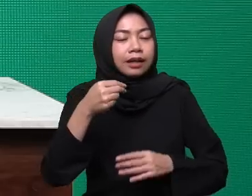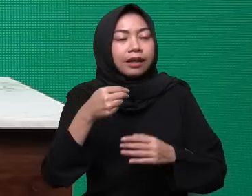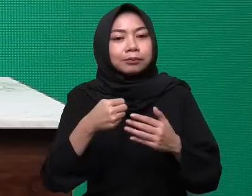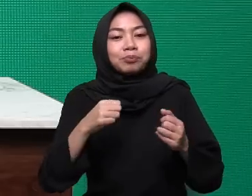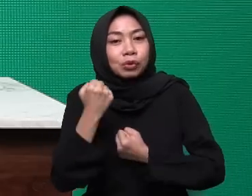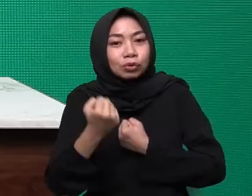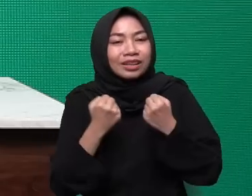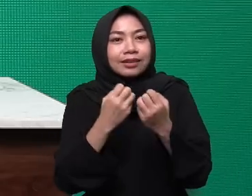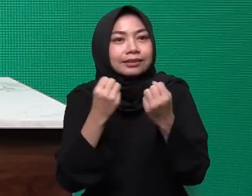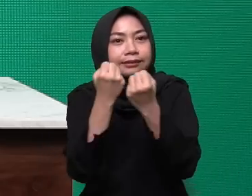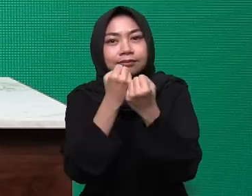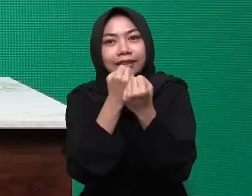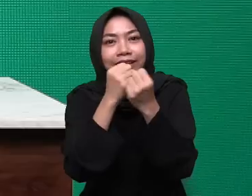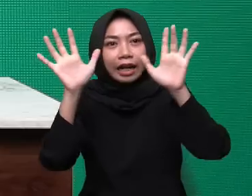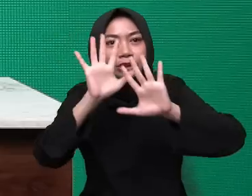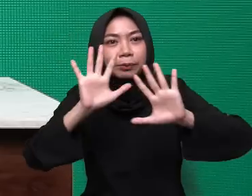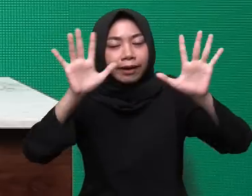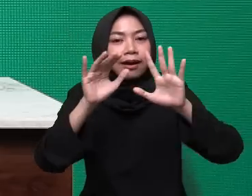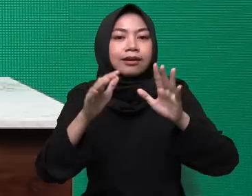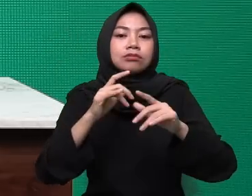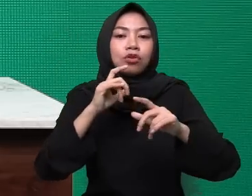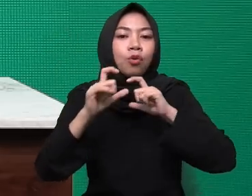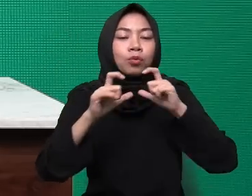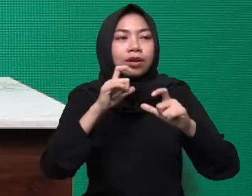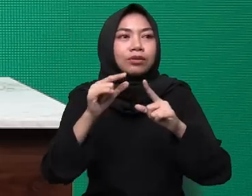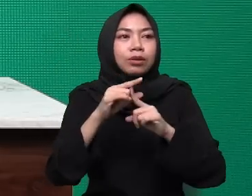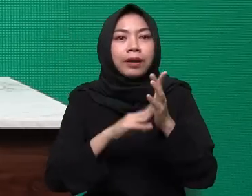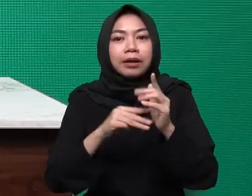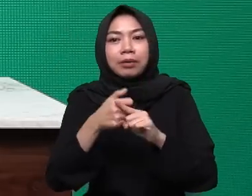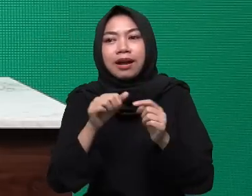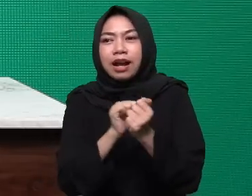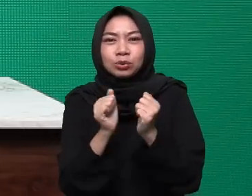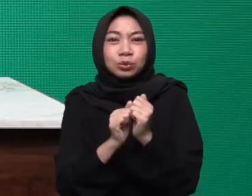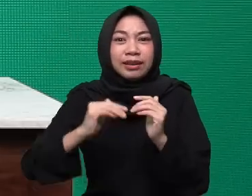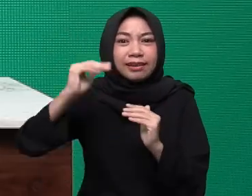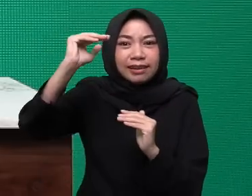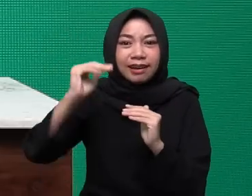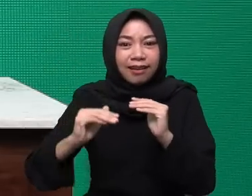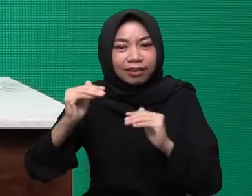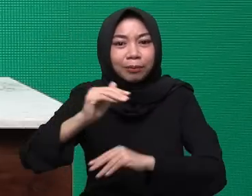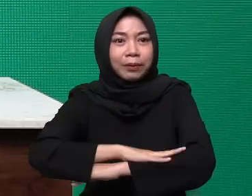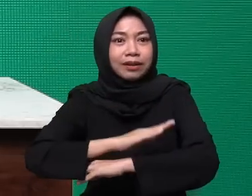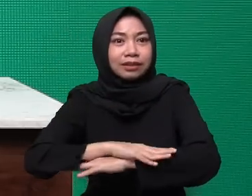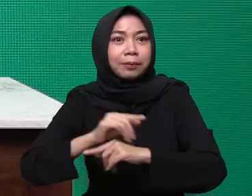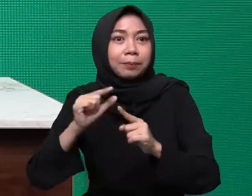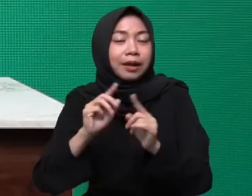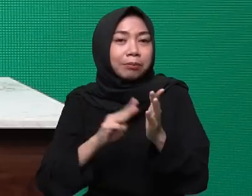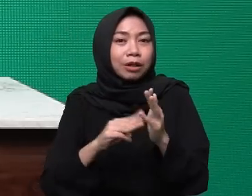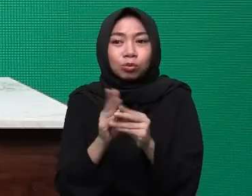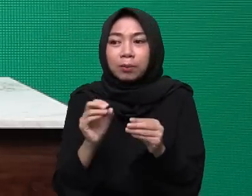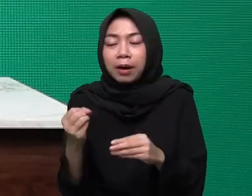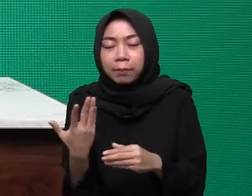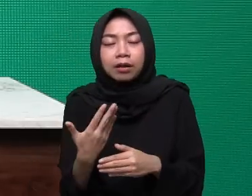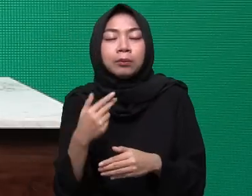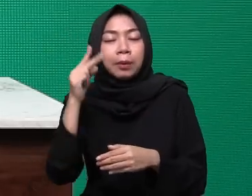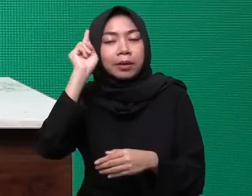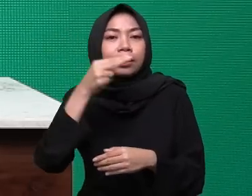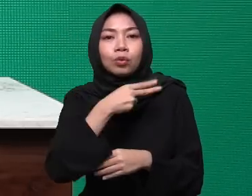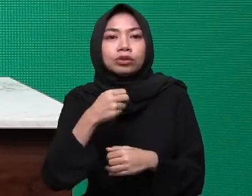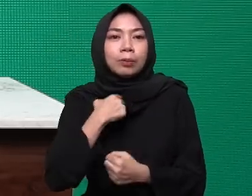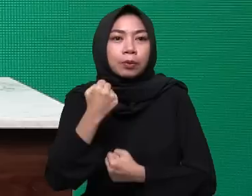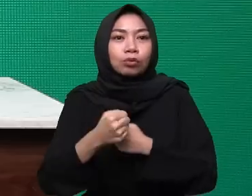as possible in communicating the trend of the disease, news, and regulations to the national and